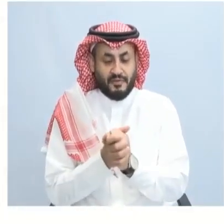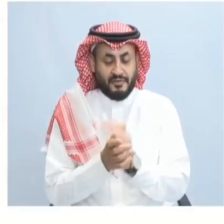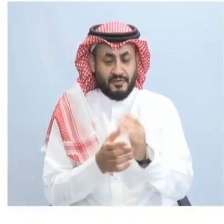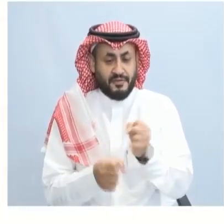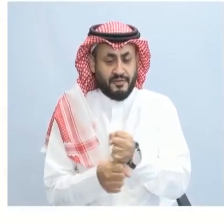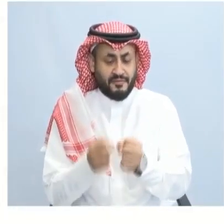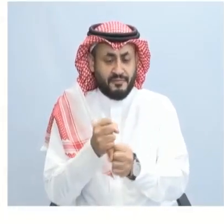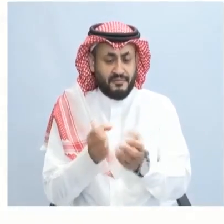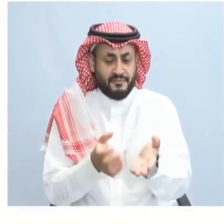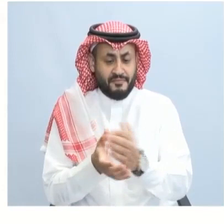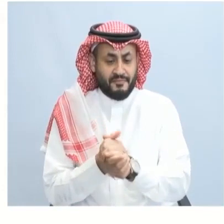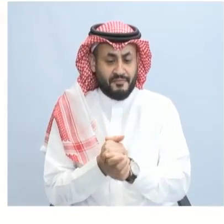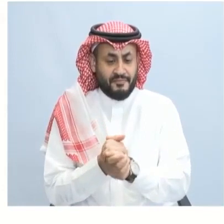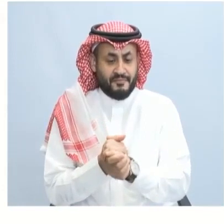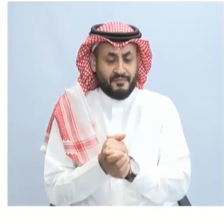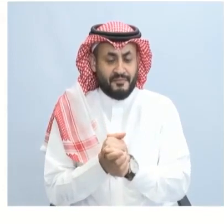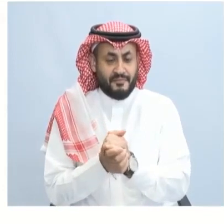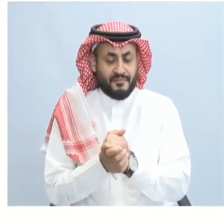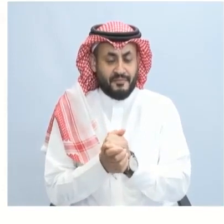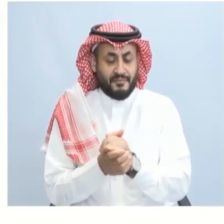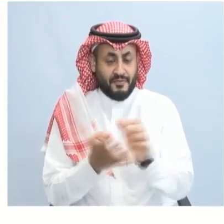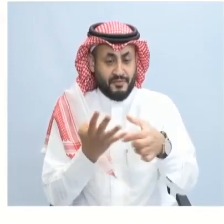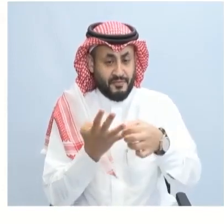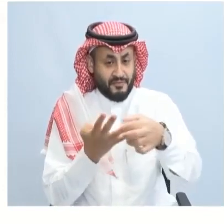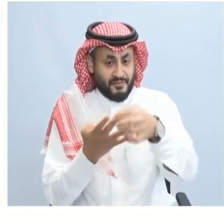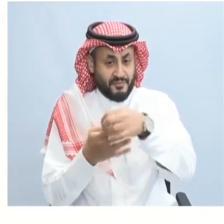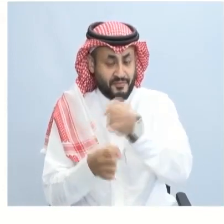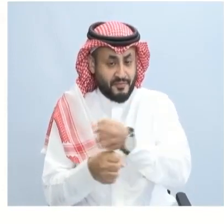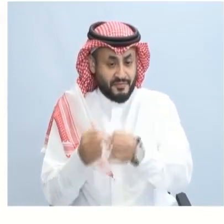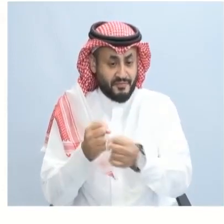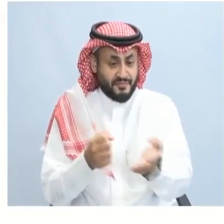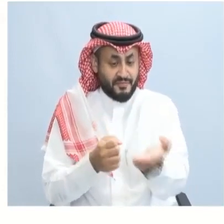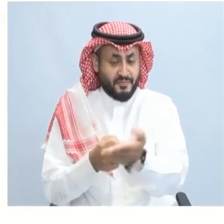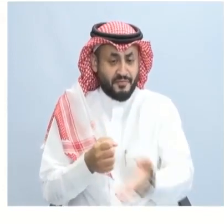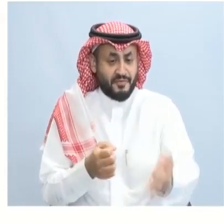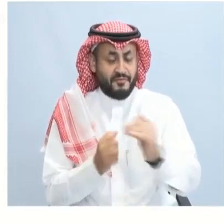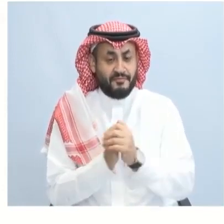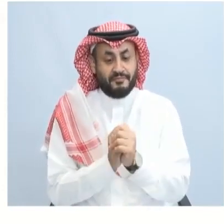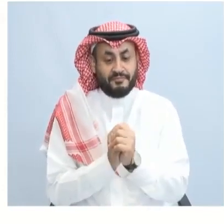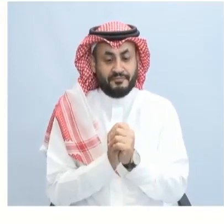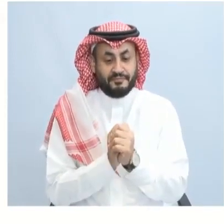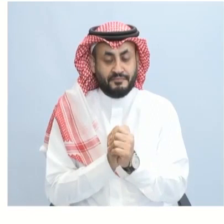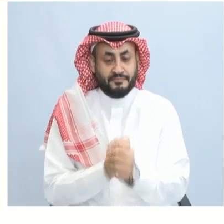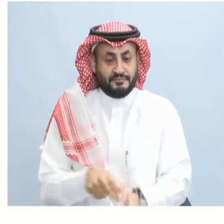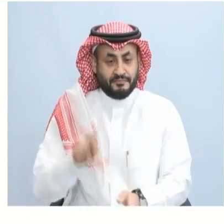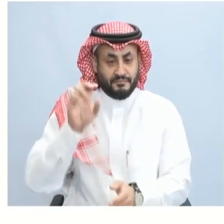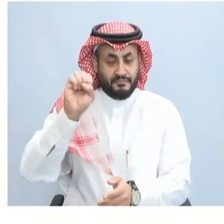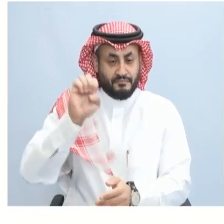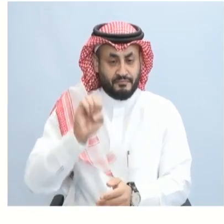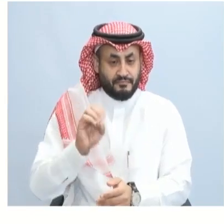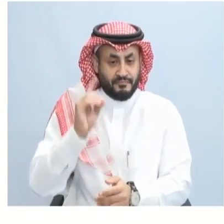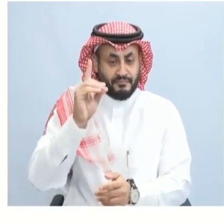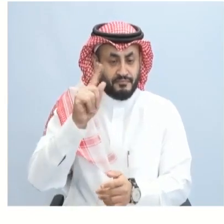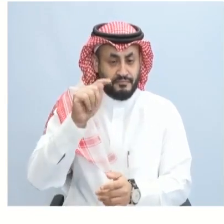grammar lesson, in which we studied the four structures used to, be used to, was or were going to,